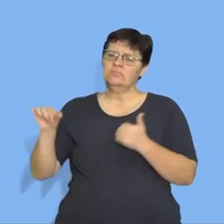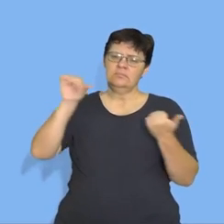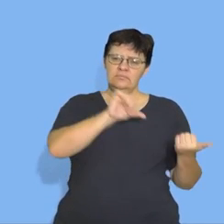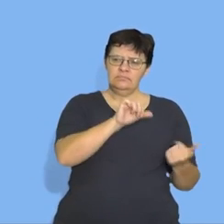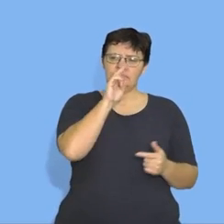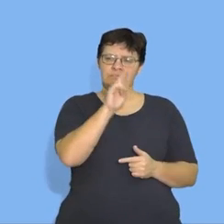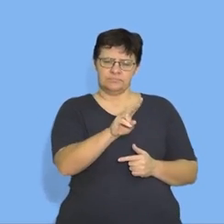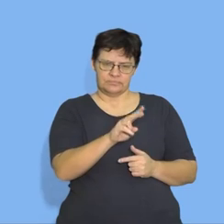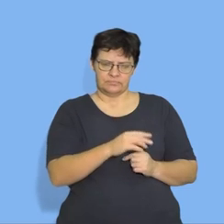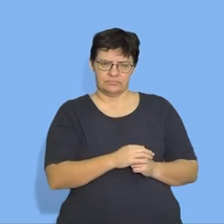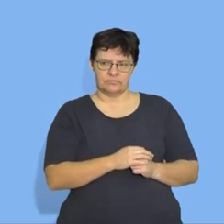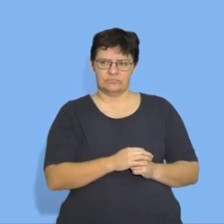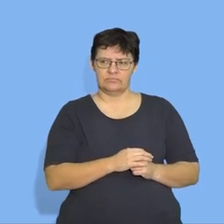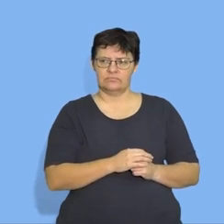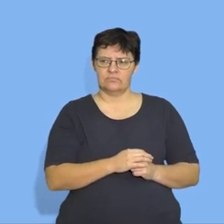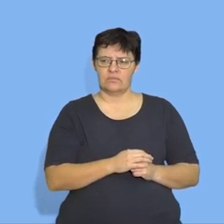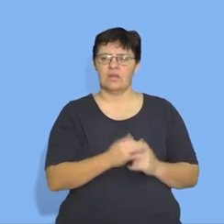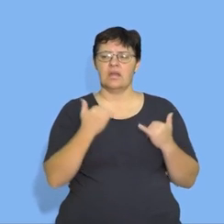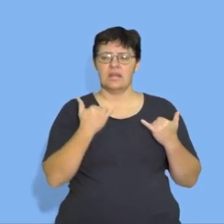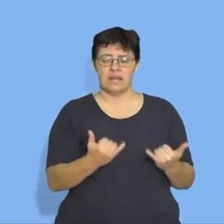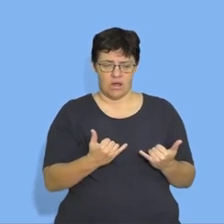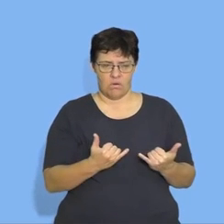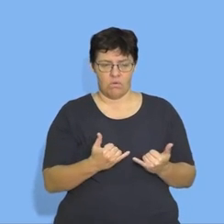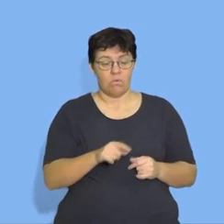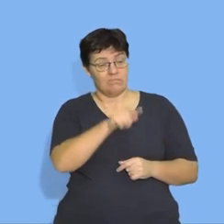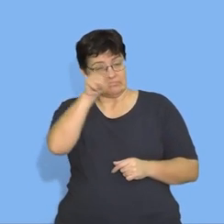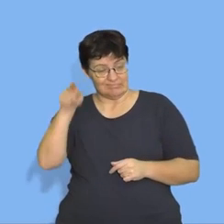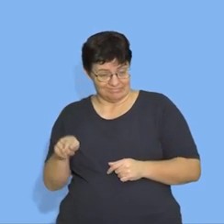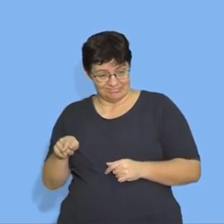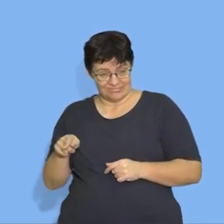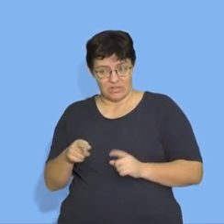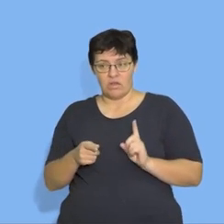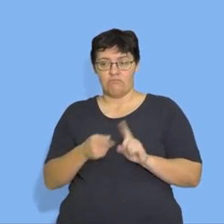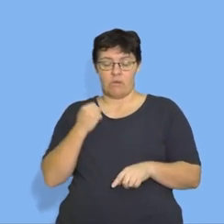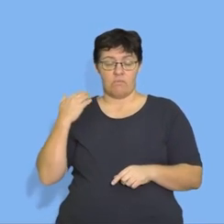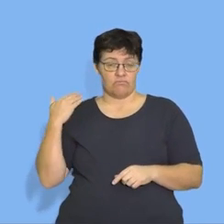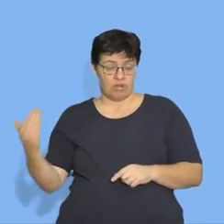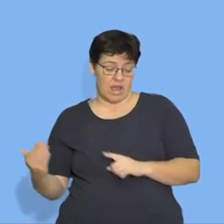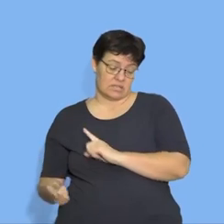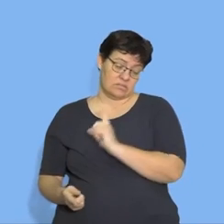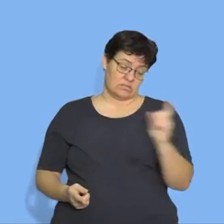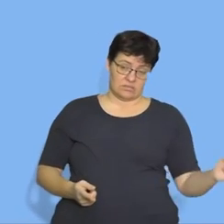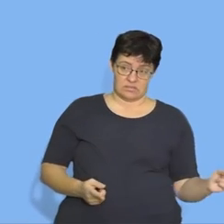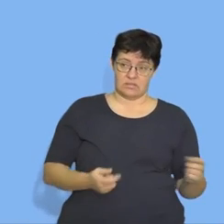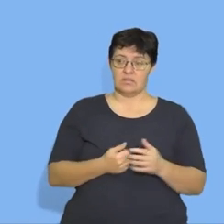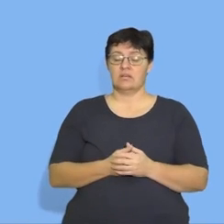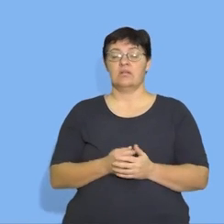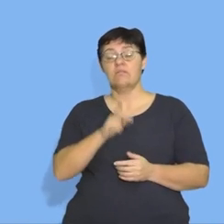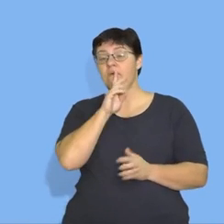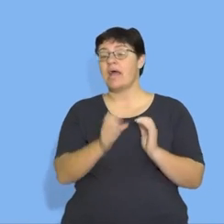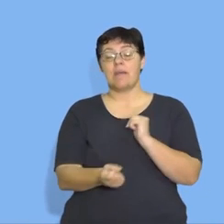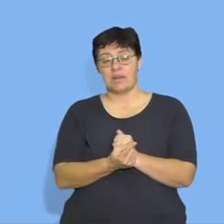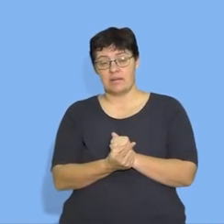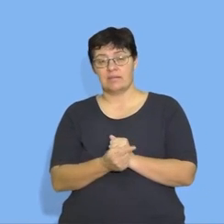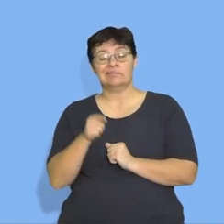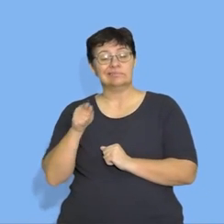the arrow, the direction of the arrow. So we are interpreting this equation from our right to our left. What is happening here? This